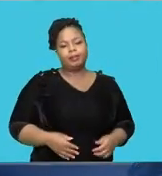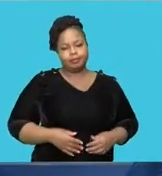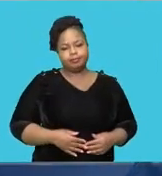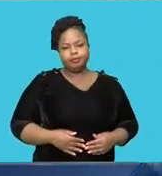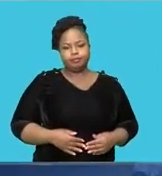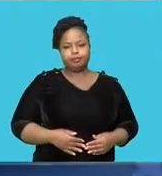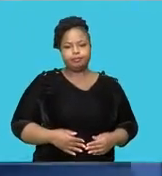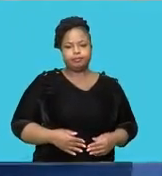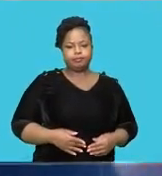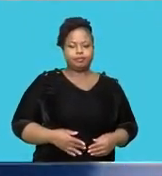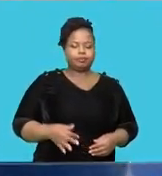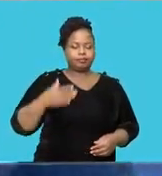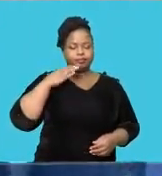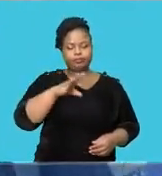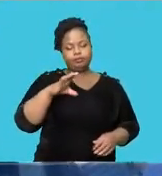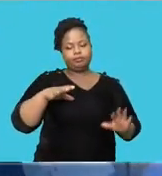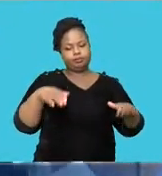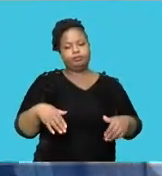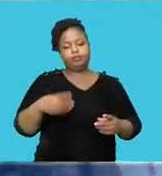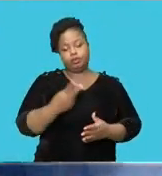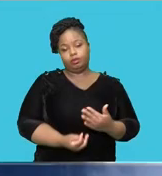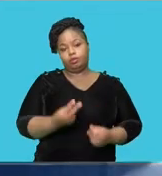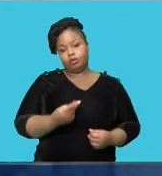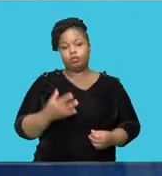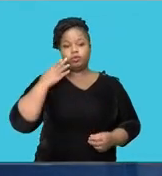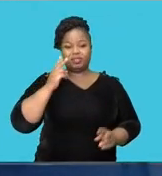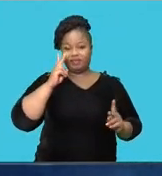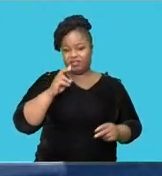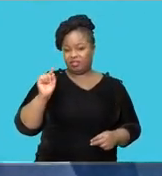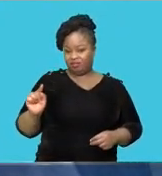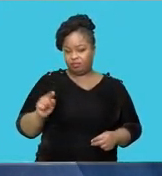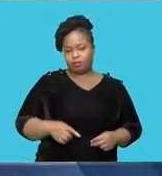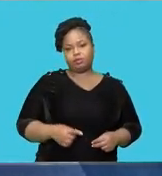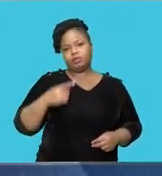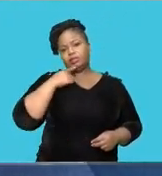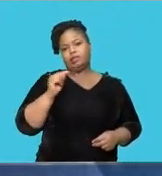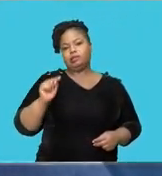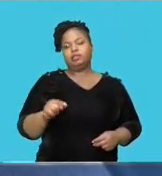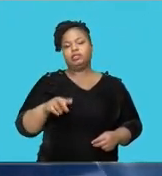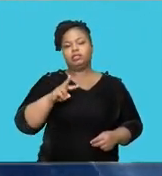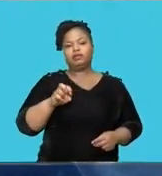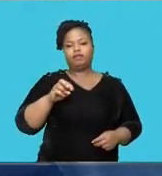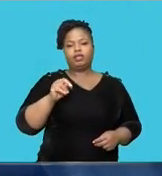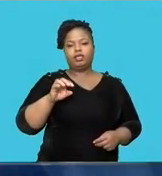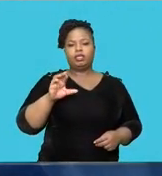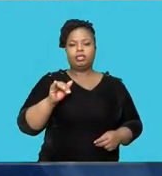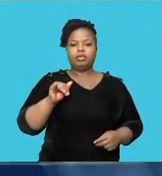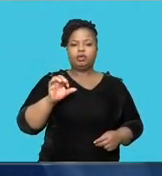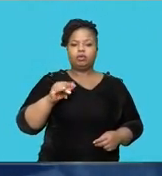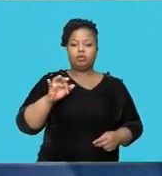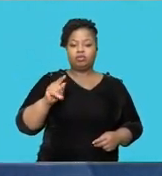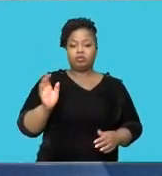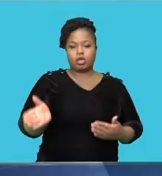ya ditekolo makansela ka bobedi a boletse ha moaho ona wa Vannin Court o tlile go